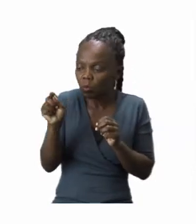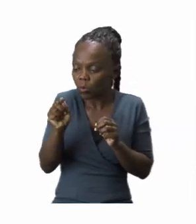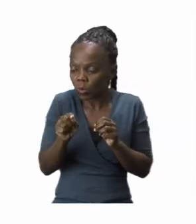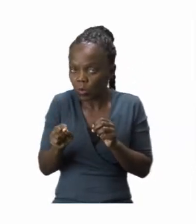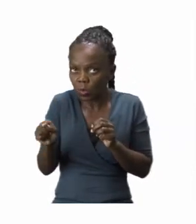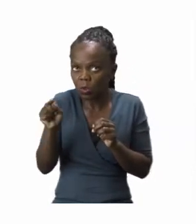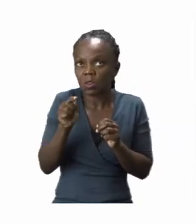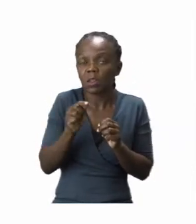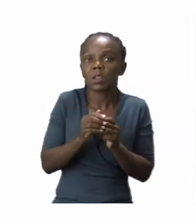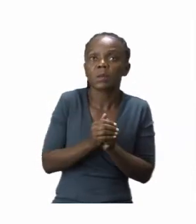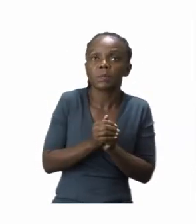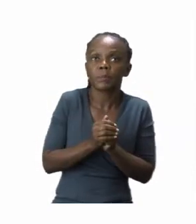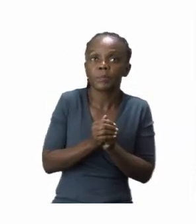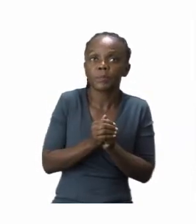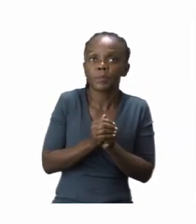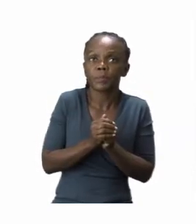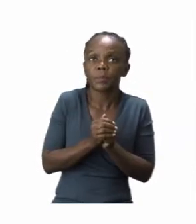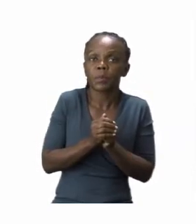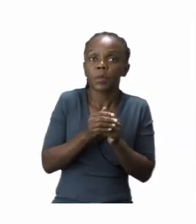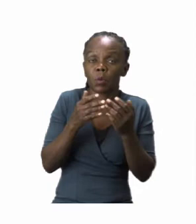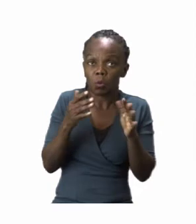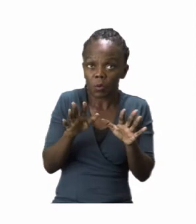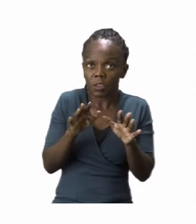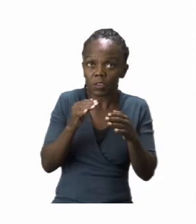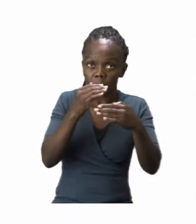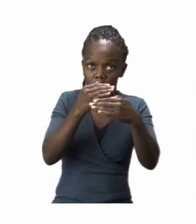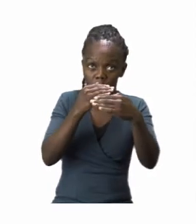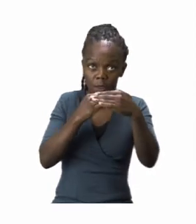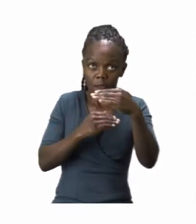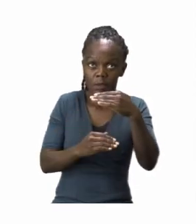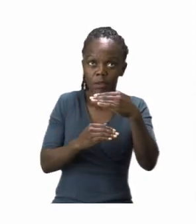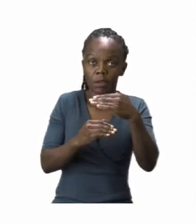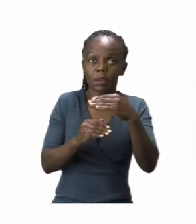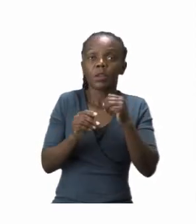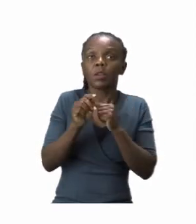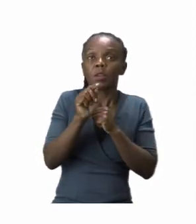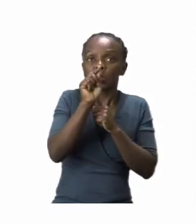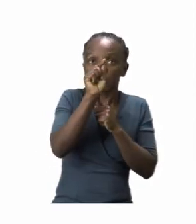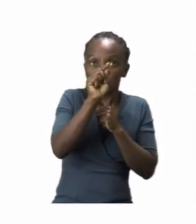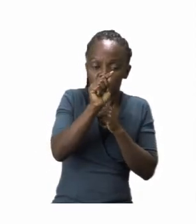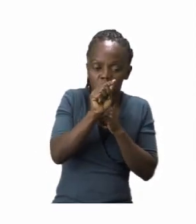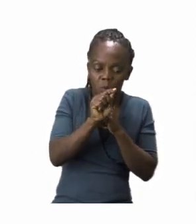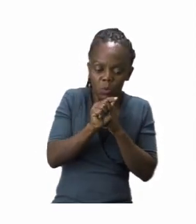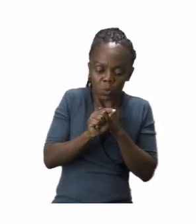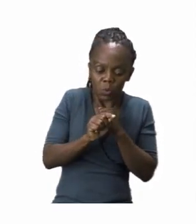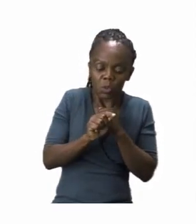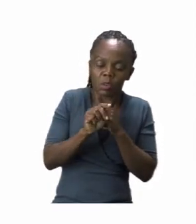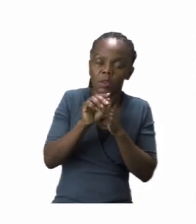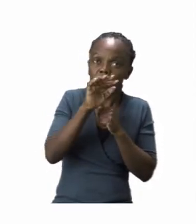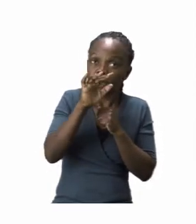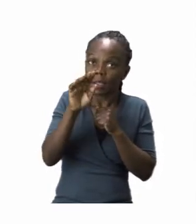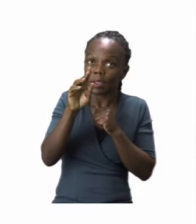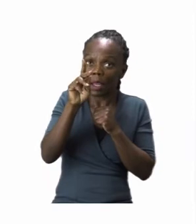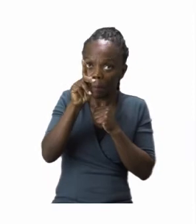The dot is the one that is going to guide you. And also follow the direction of the angle, of